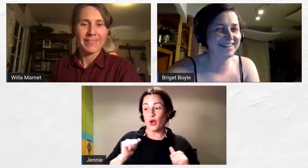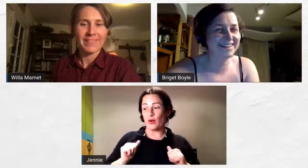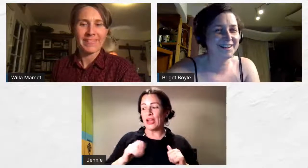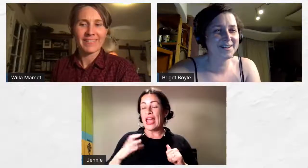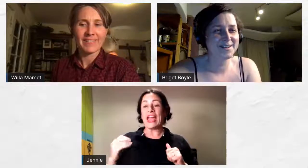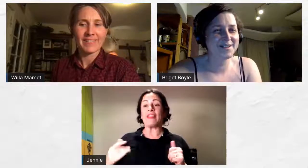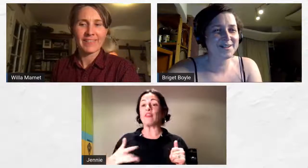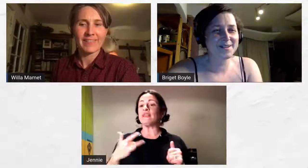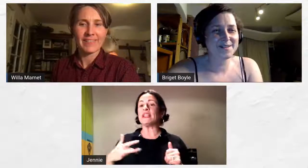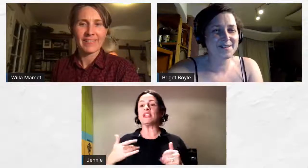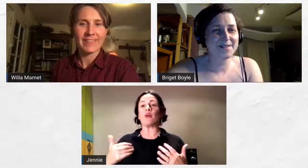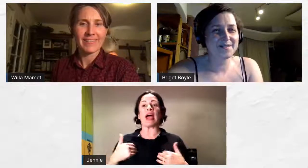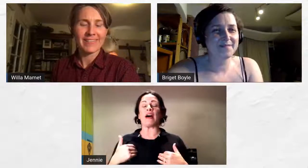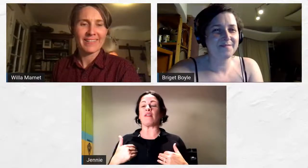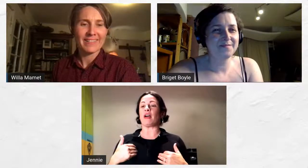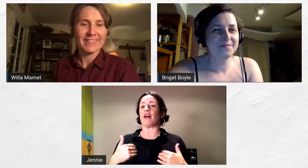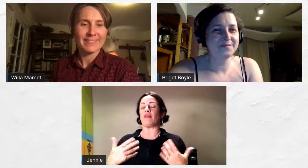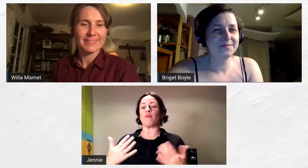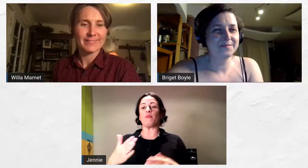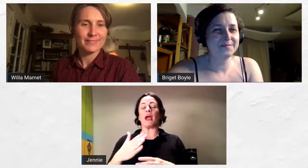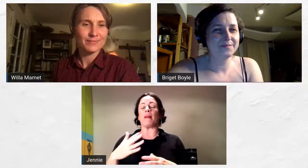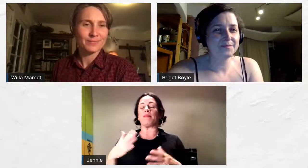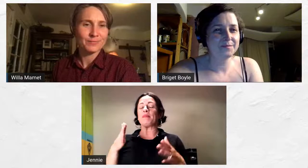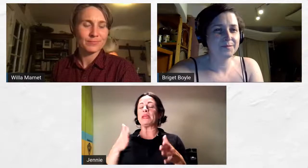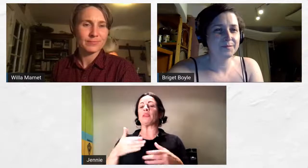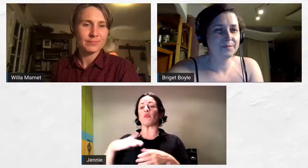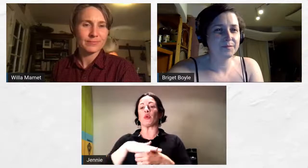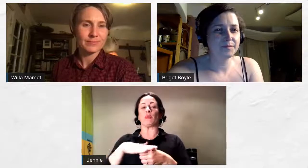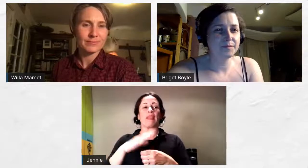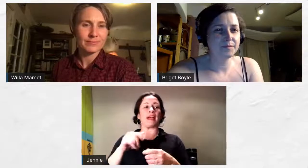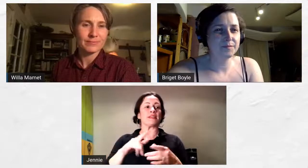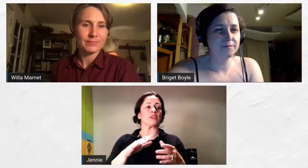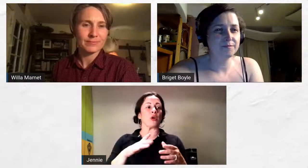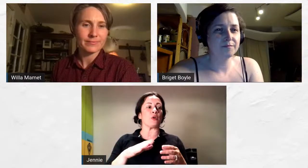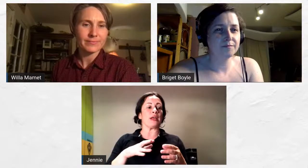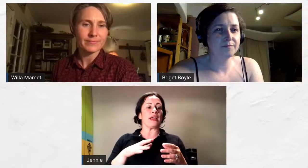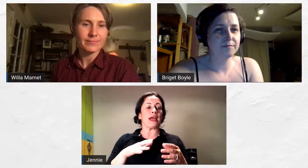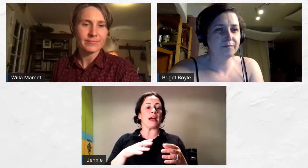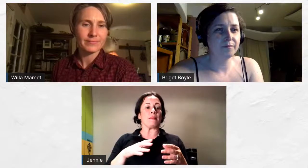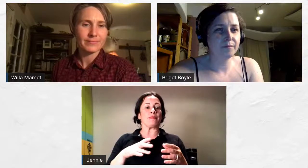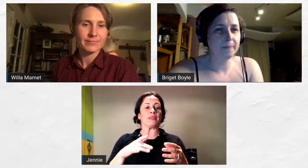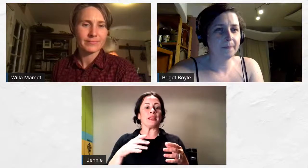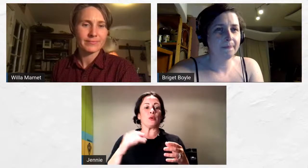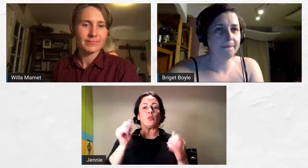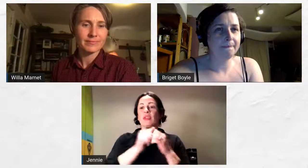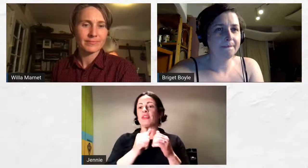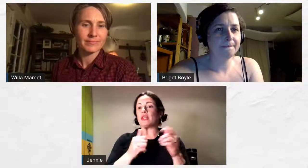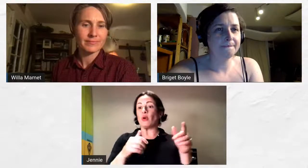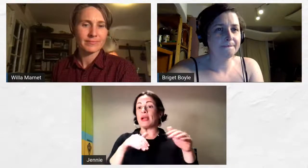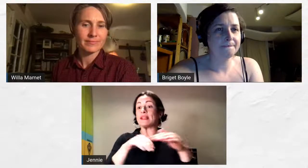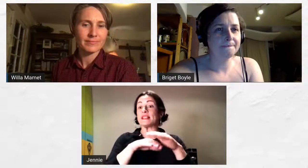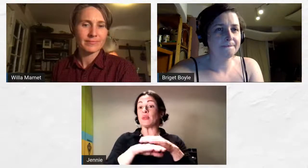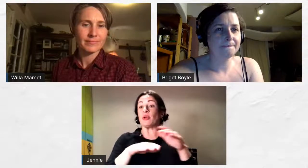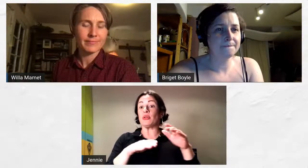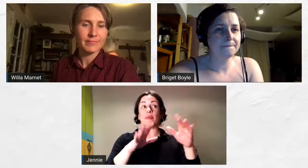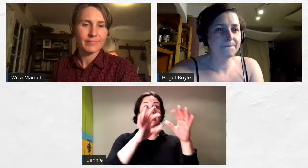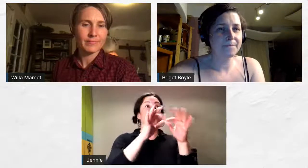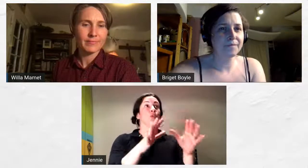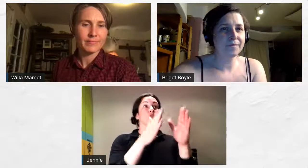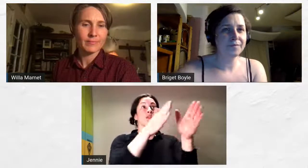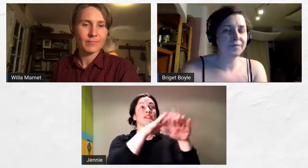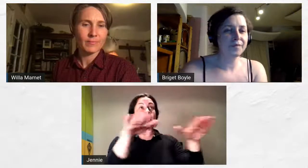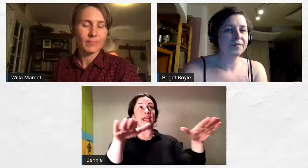live show, and the feeling you have of being in the room, and that's, you know, with, you know,